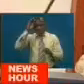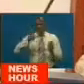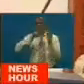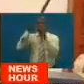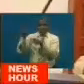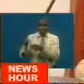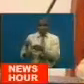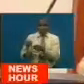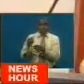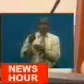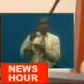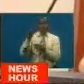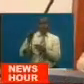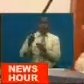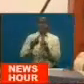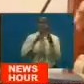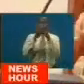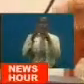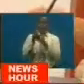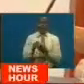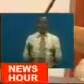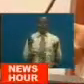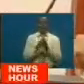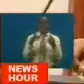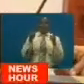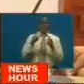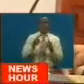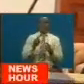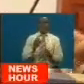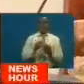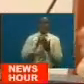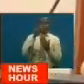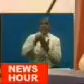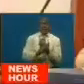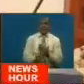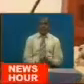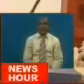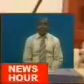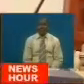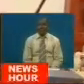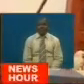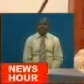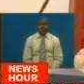attend the U.S. African Leaders Summit in the U.S. next August.